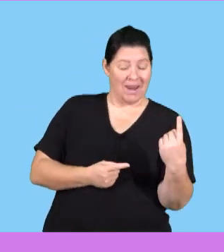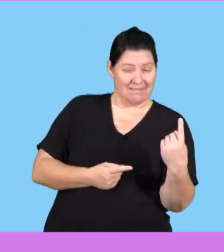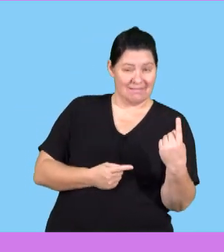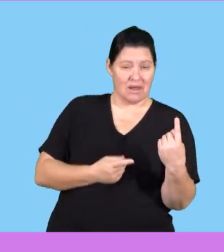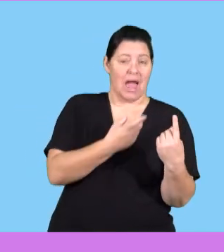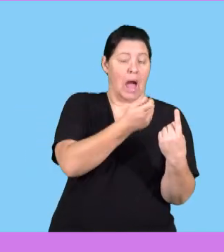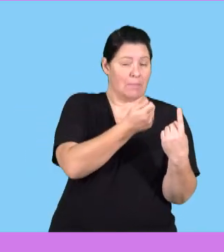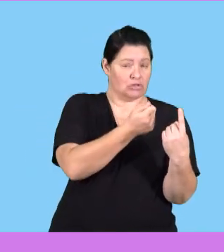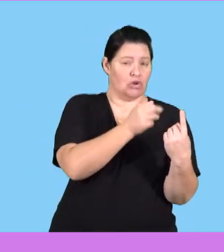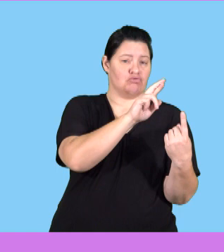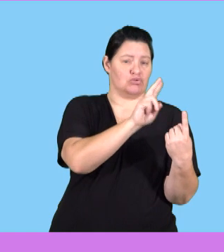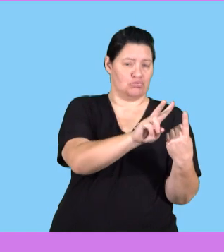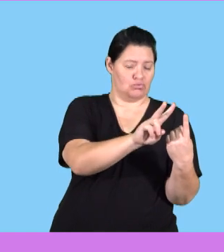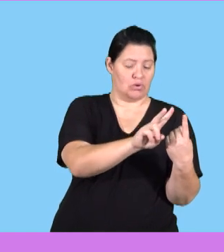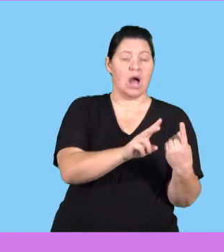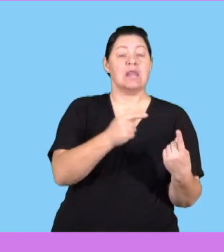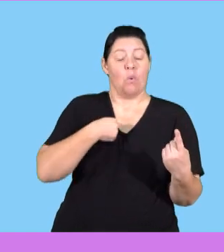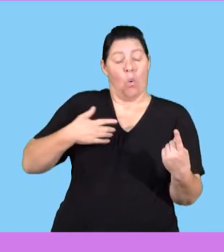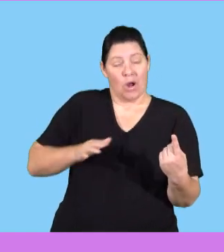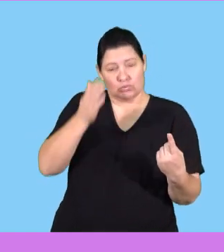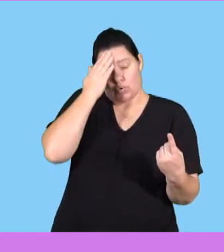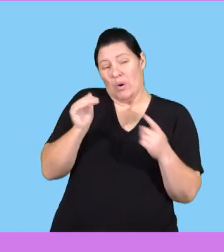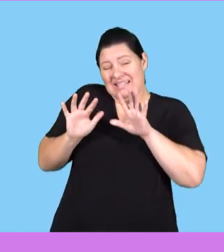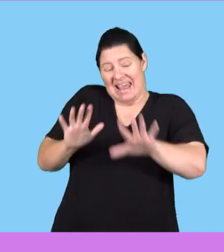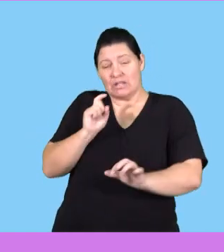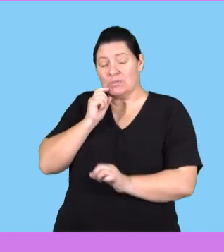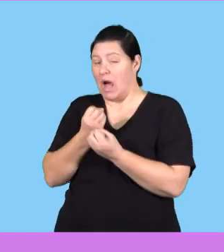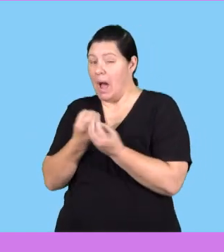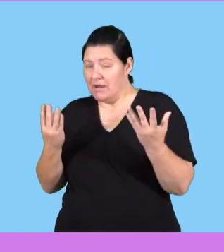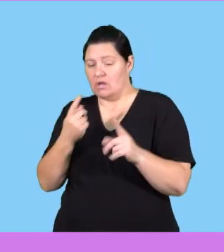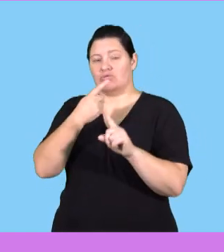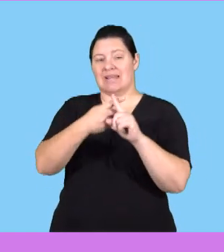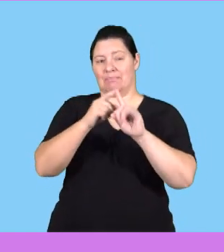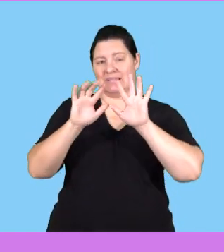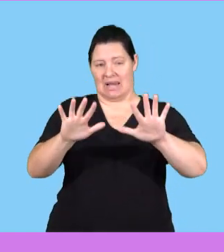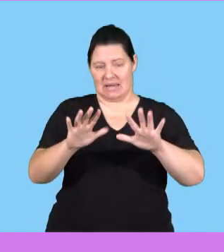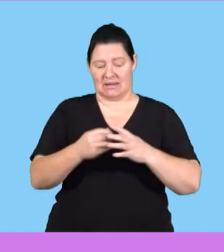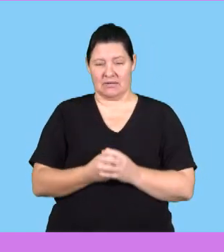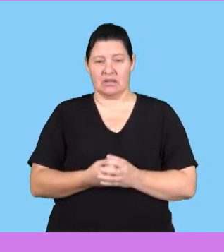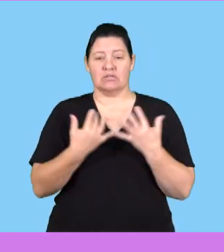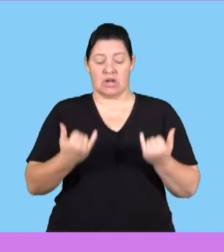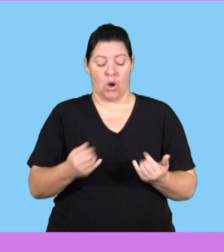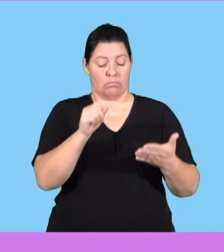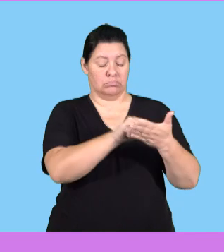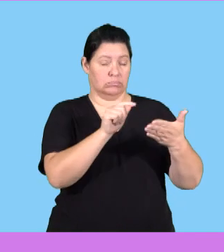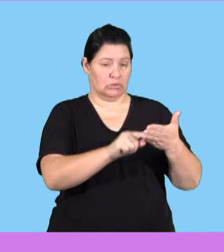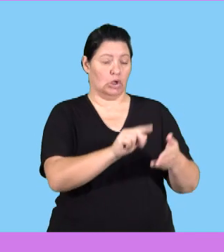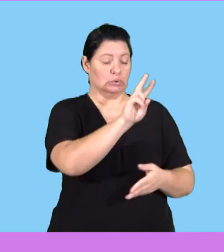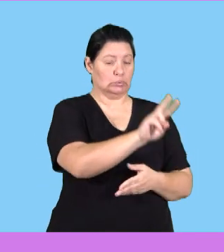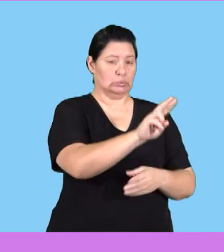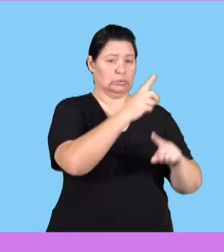1 sweet is 2 rand. So if we multiply, then we can press the calculator together.